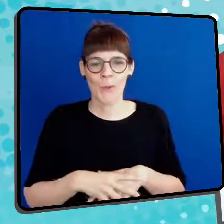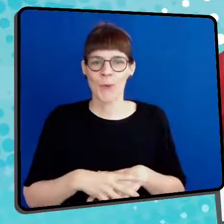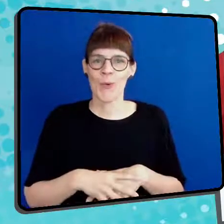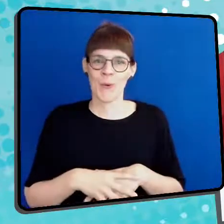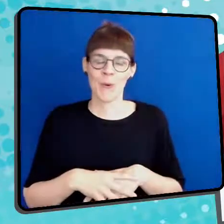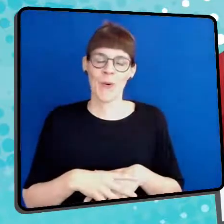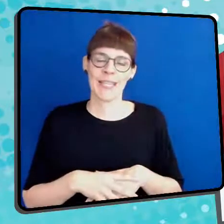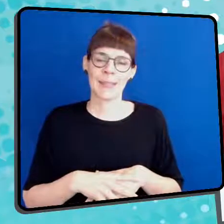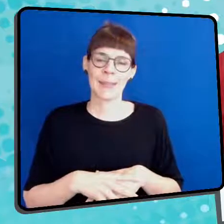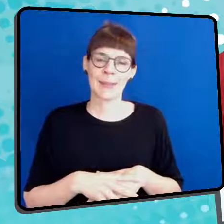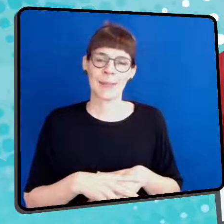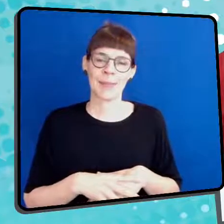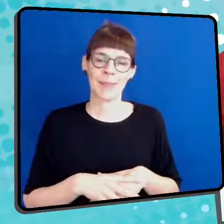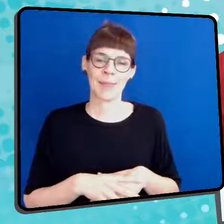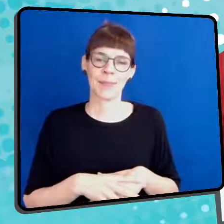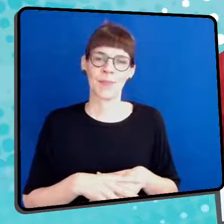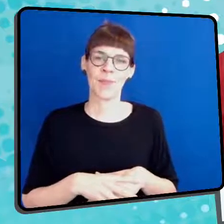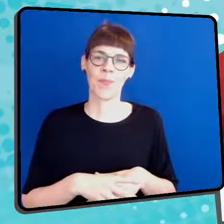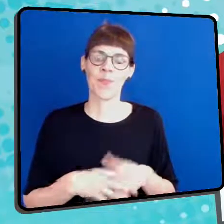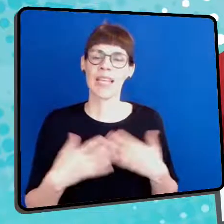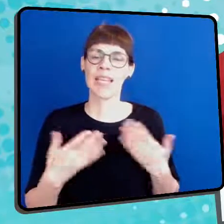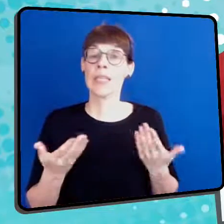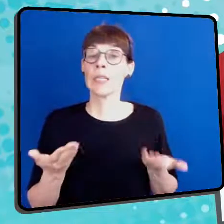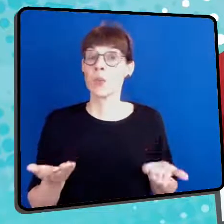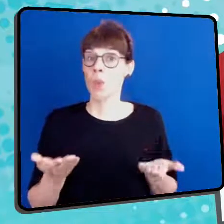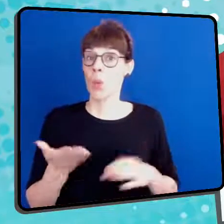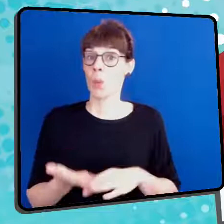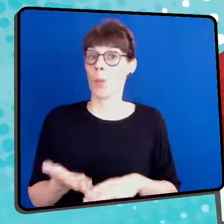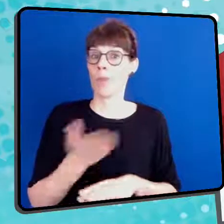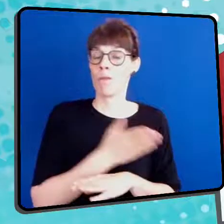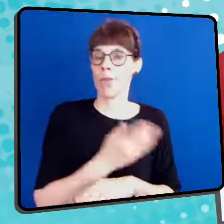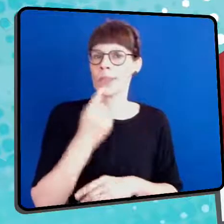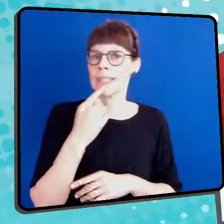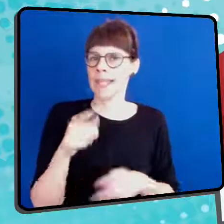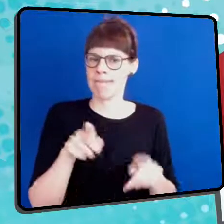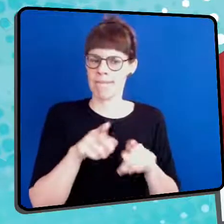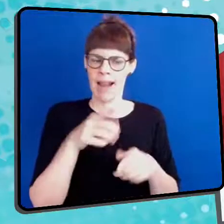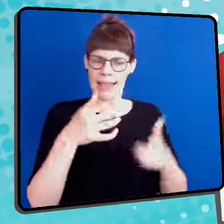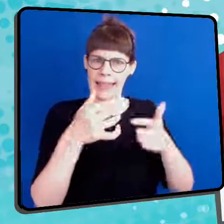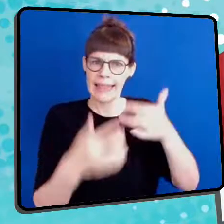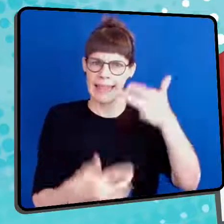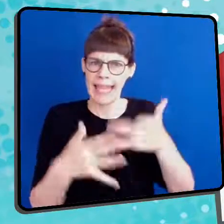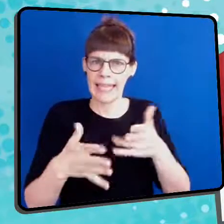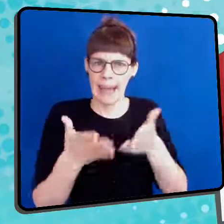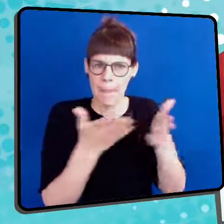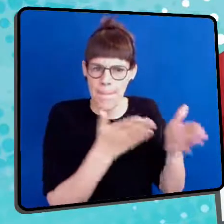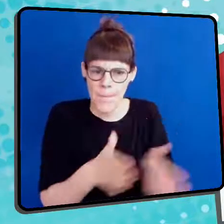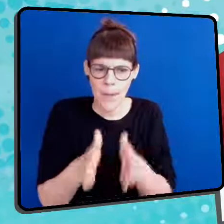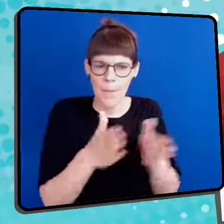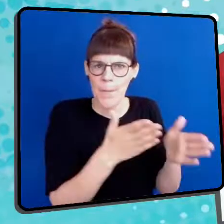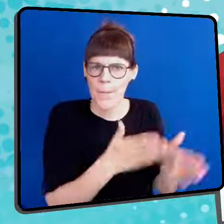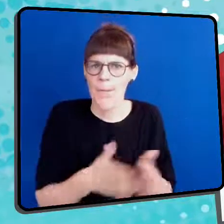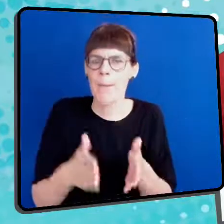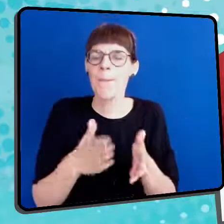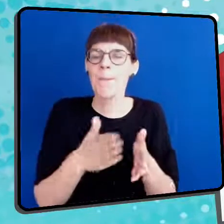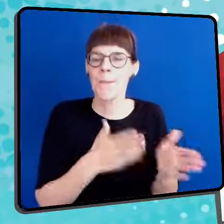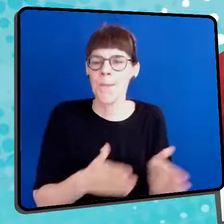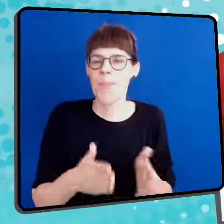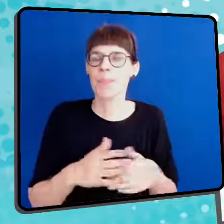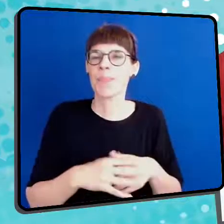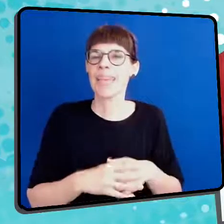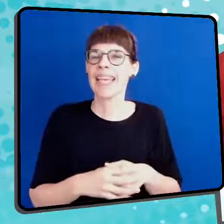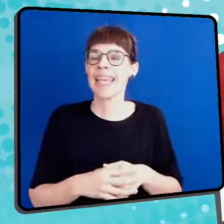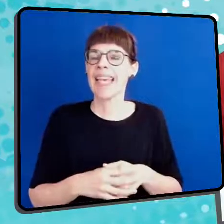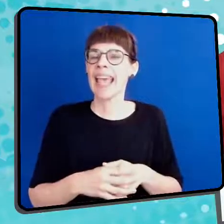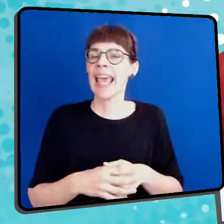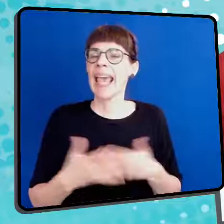nother skill. You mentioned the data prep work, and when we chatted a little bit before this, you find